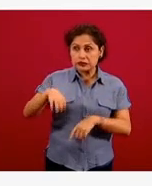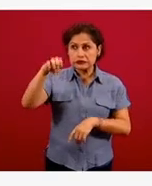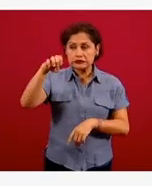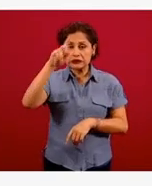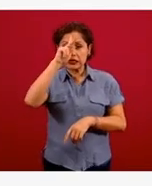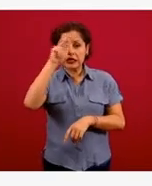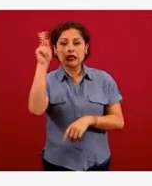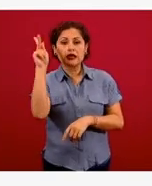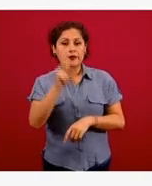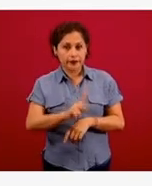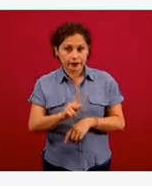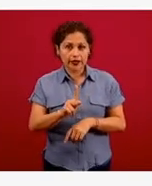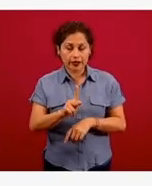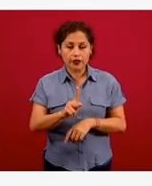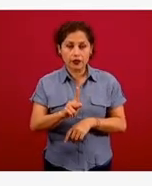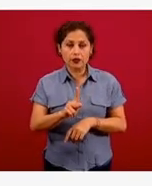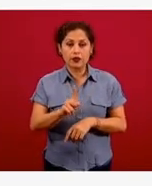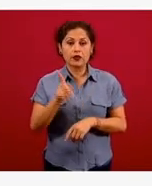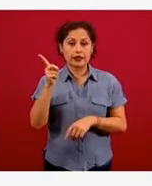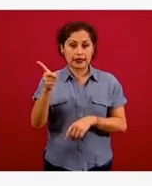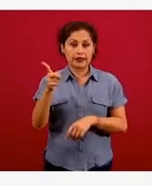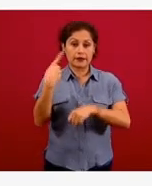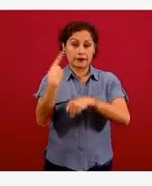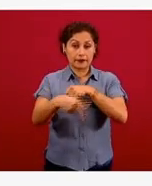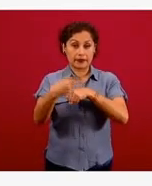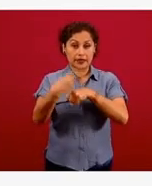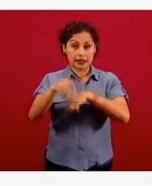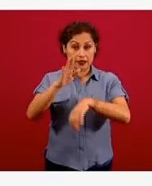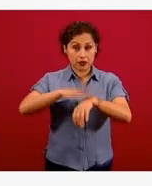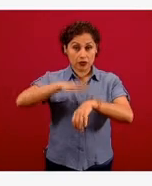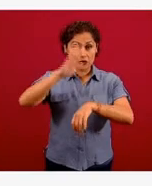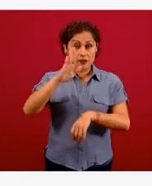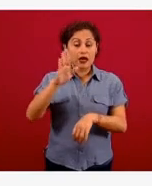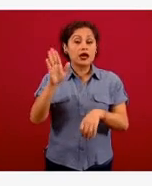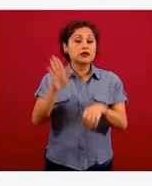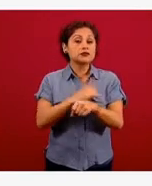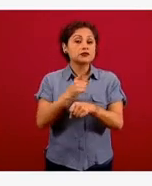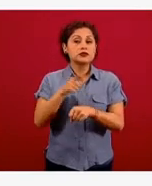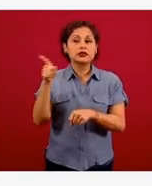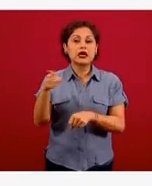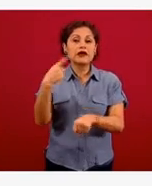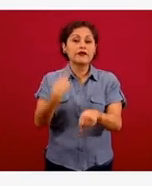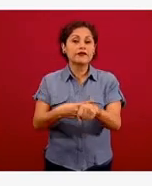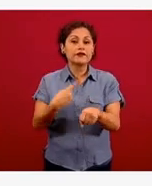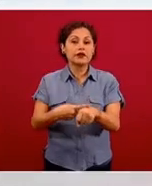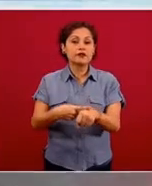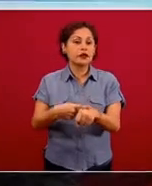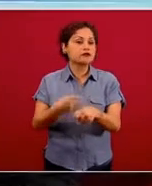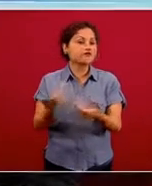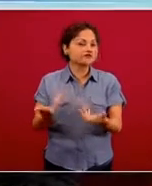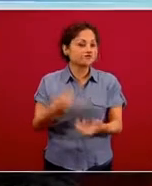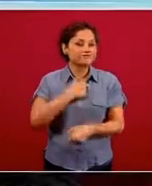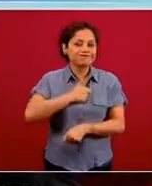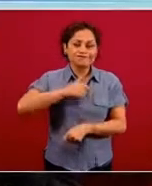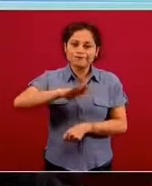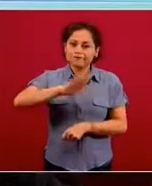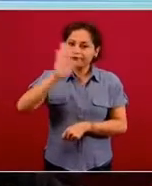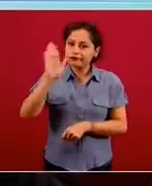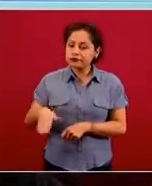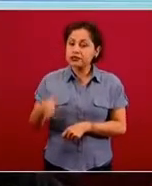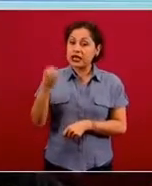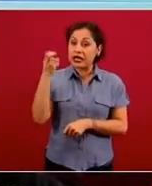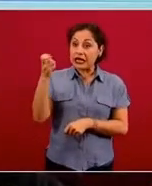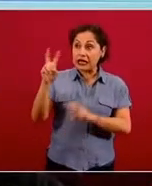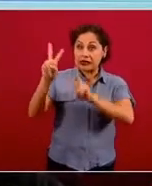directly related with bad nutrition, and that means that even though our population